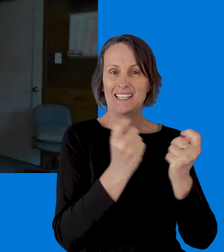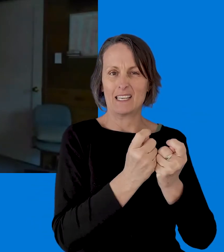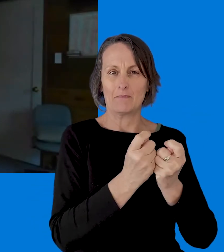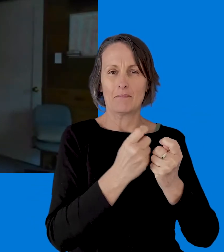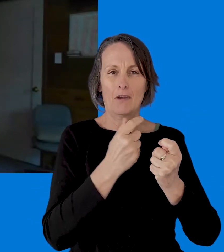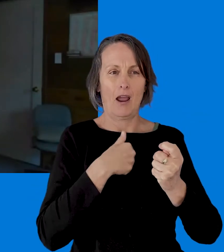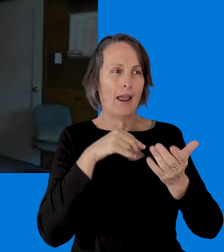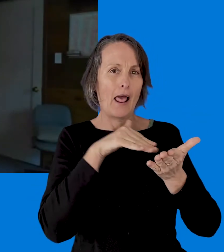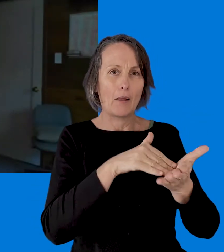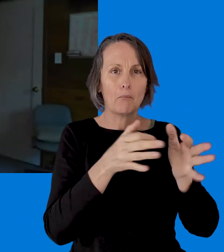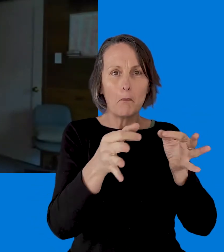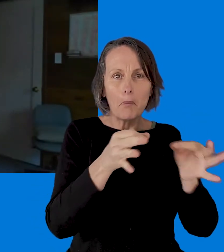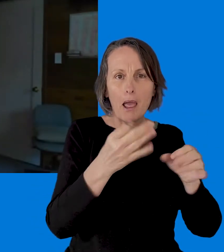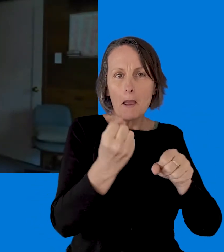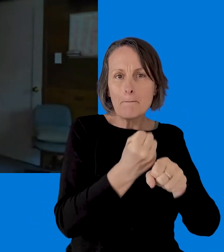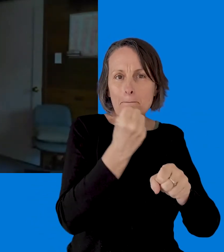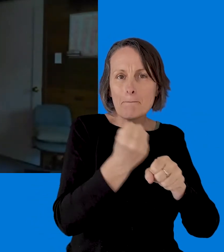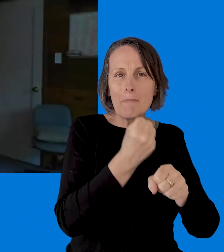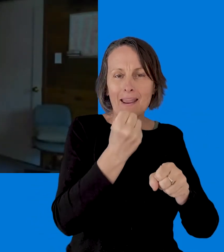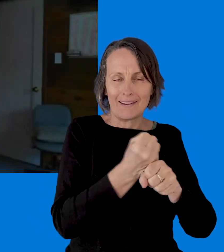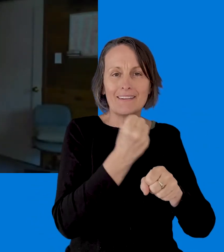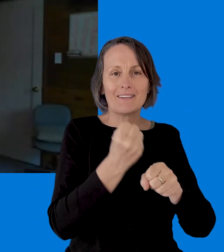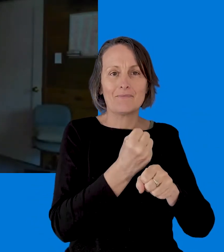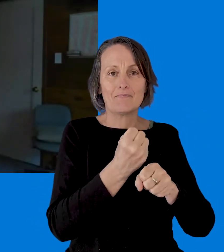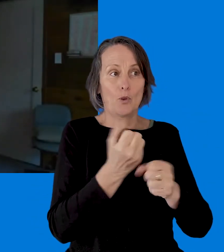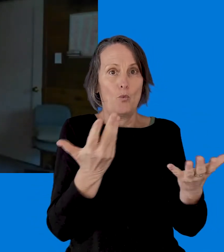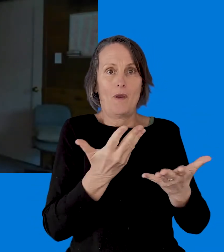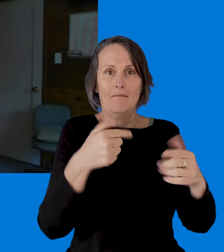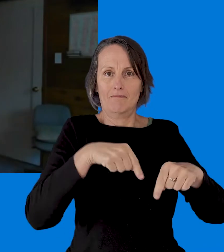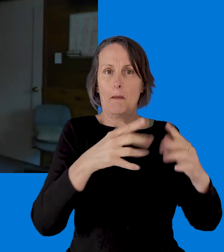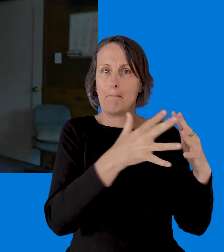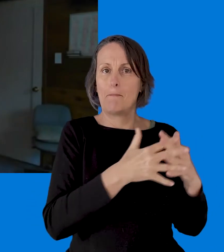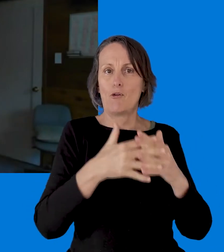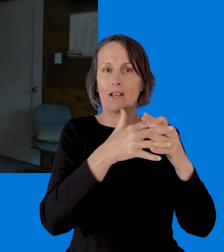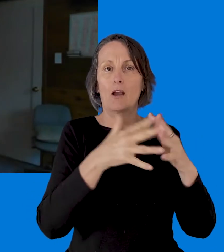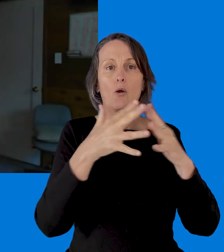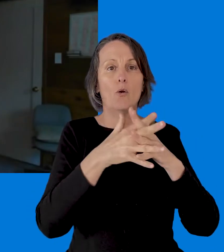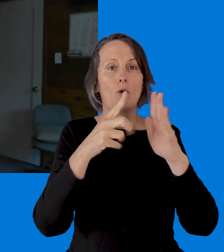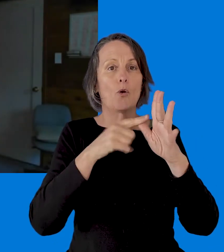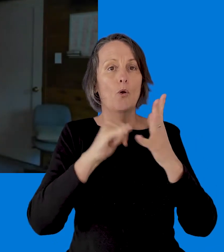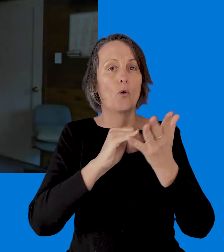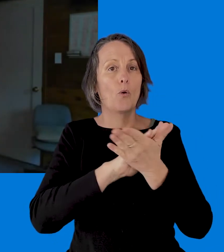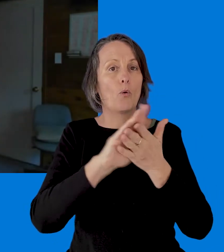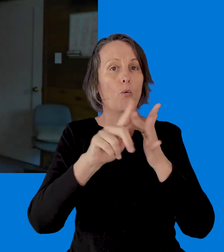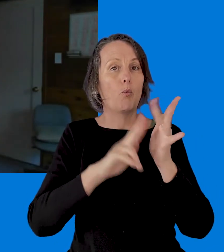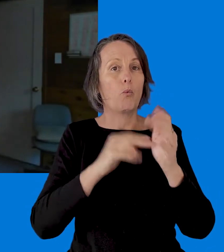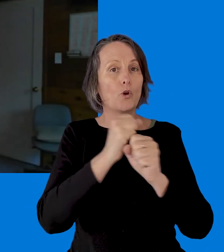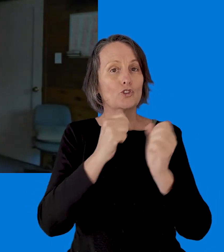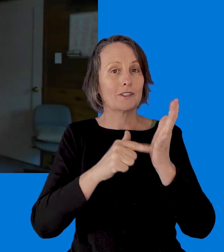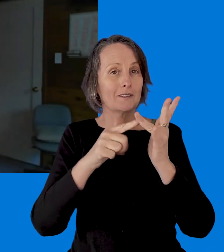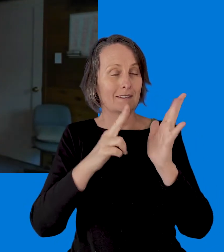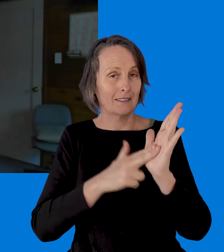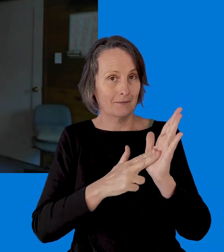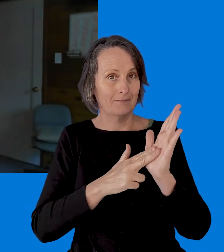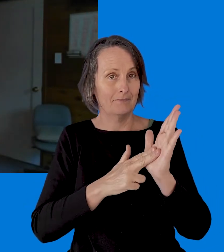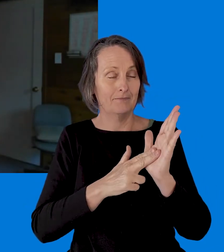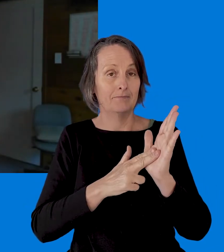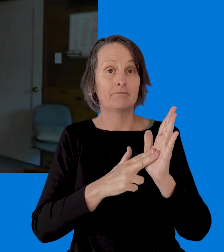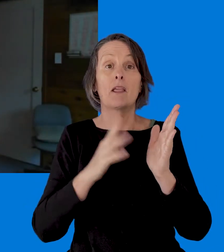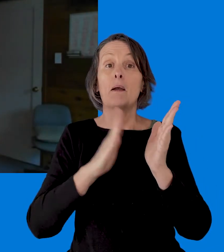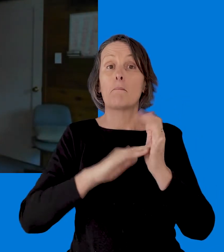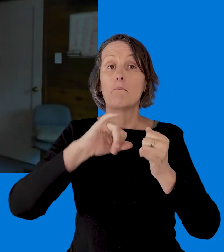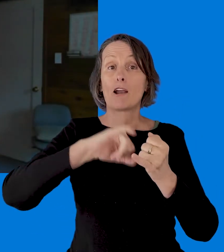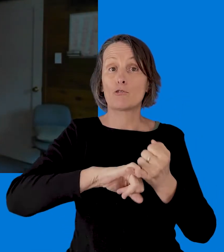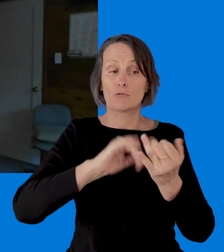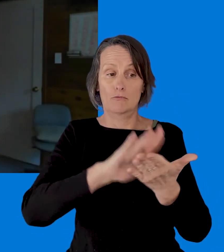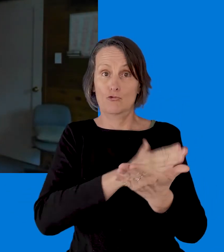PM Architect on the Microsoft Translator team here in Seattle, Washington. And Microsoft Translator is